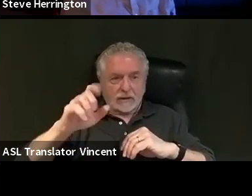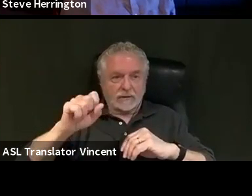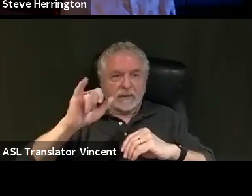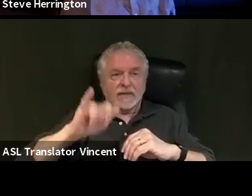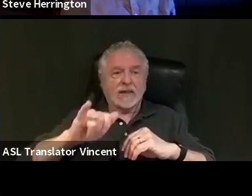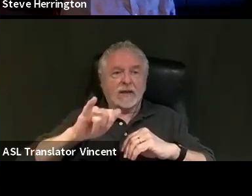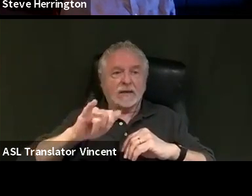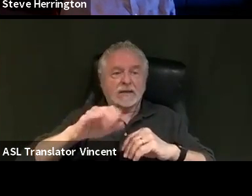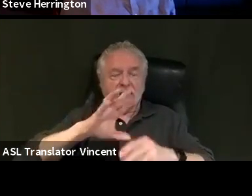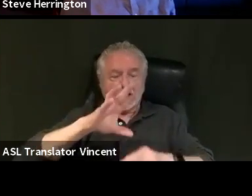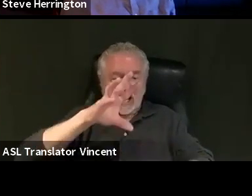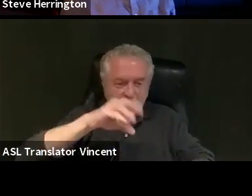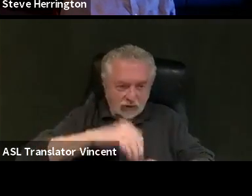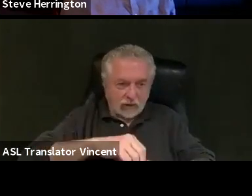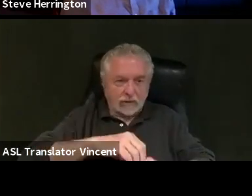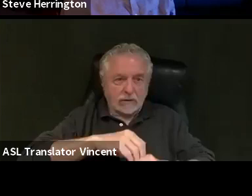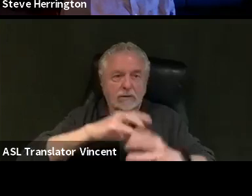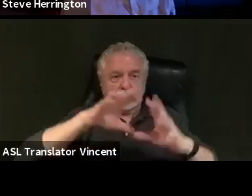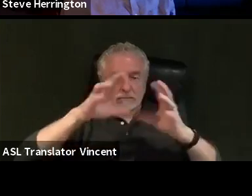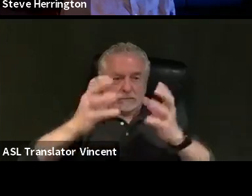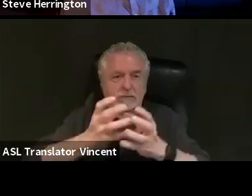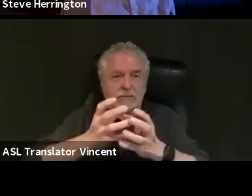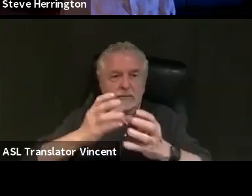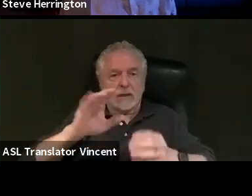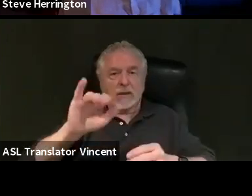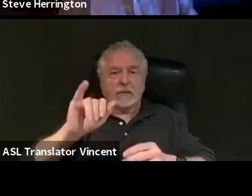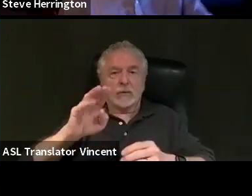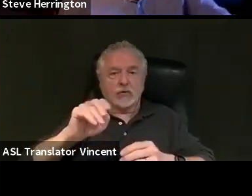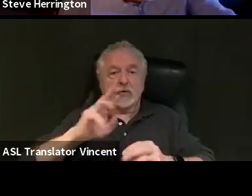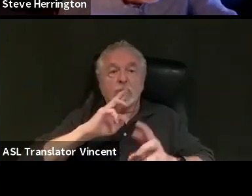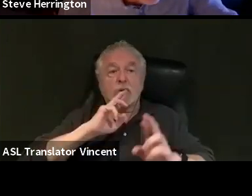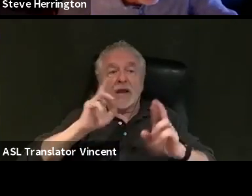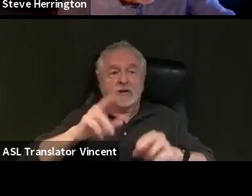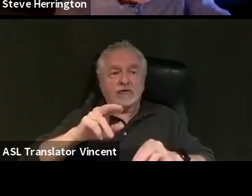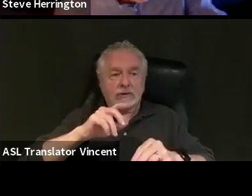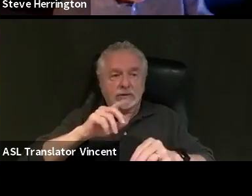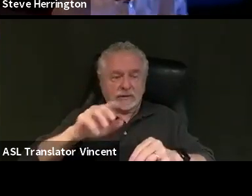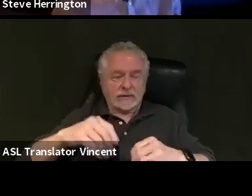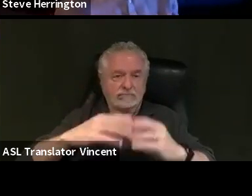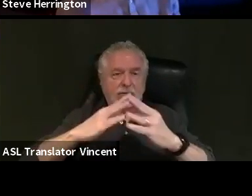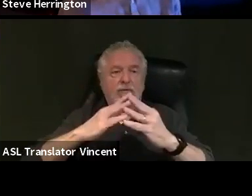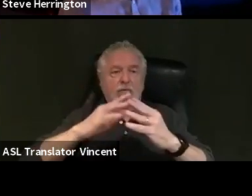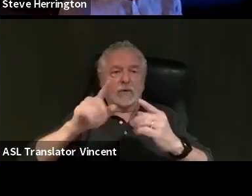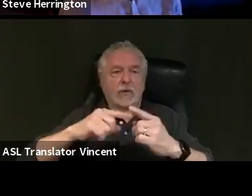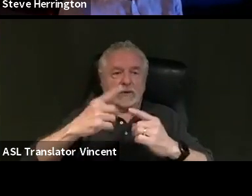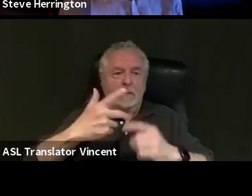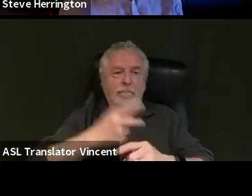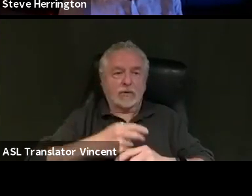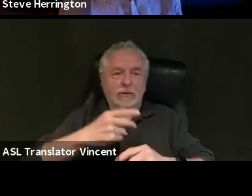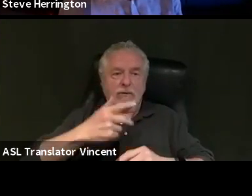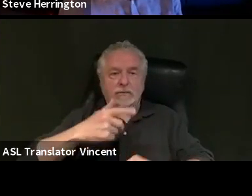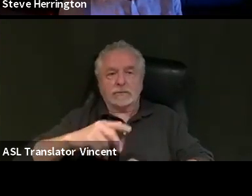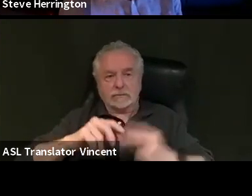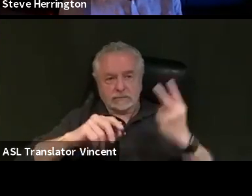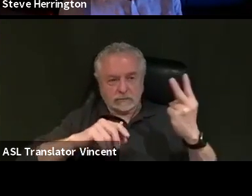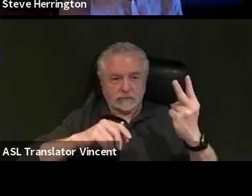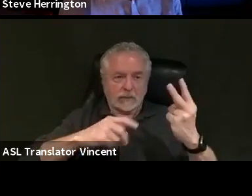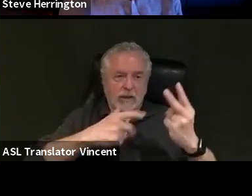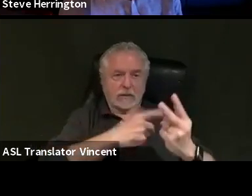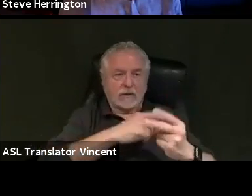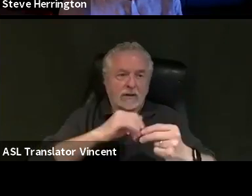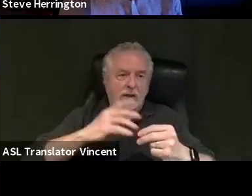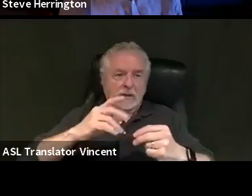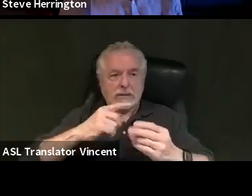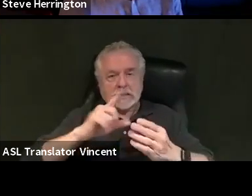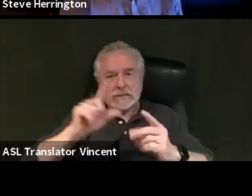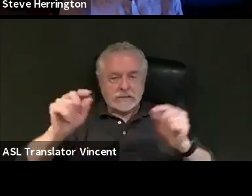that entire constellation of immune reaction is activated when one gets both doses. So it's extremely important. I know there's a